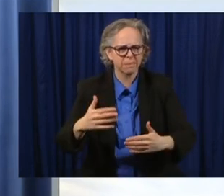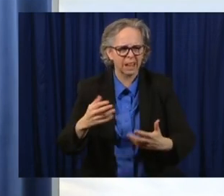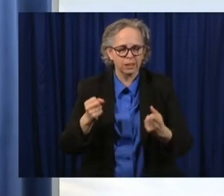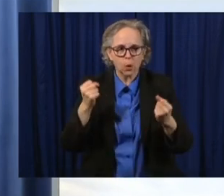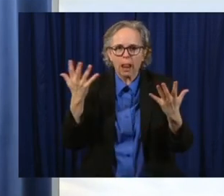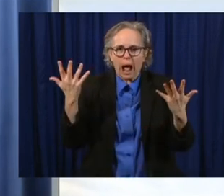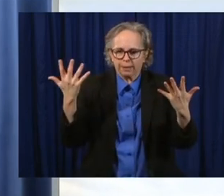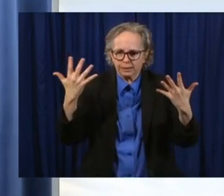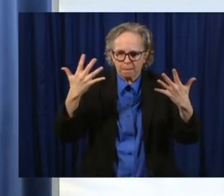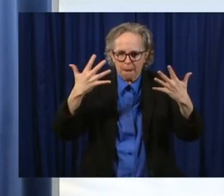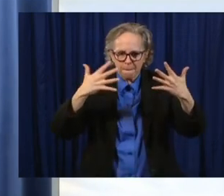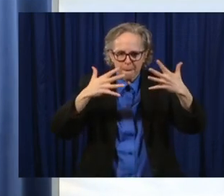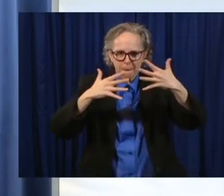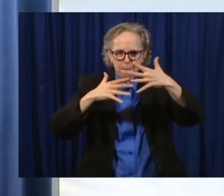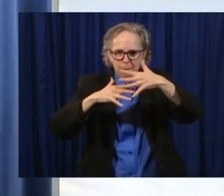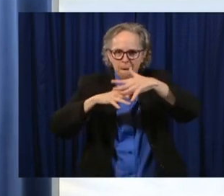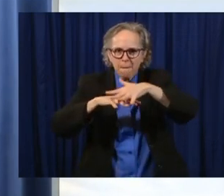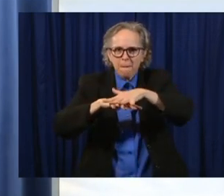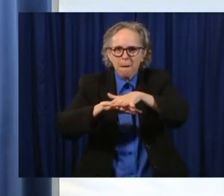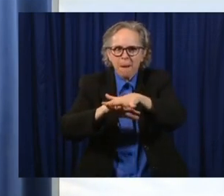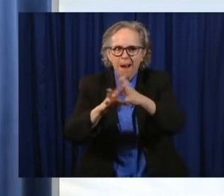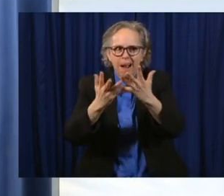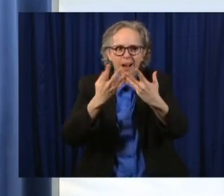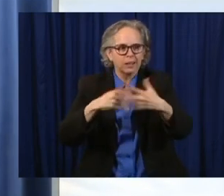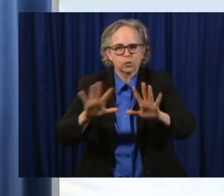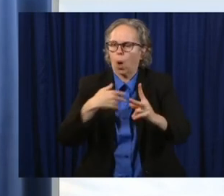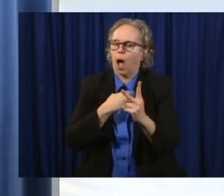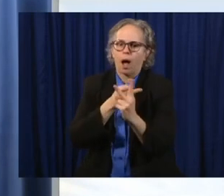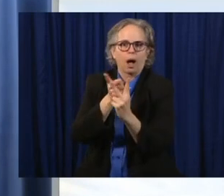them. I want to thank them for